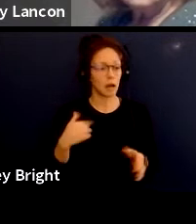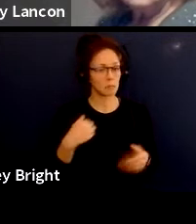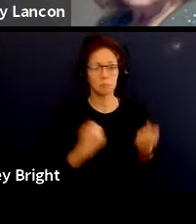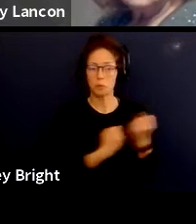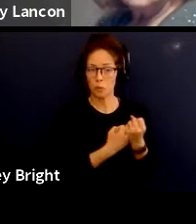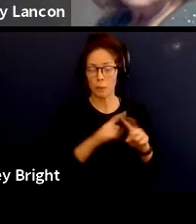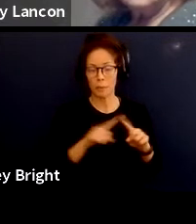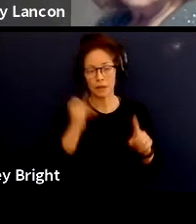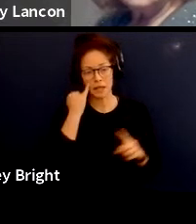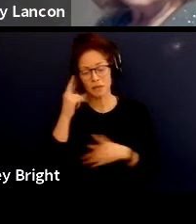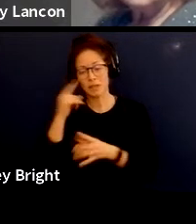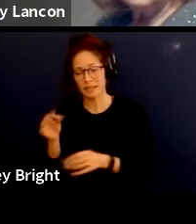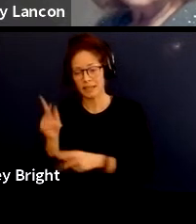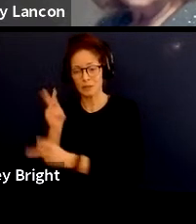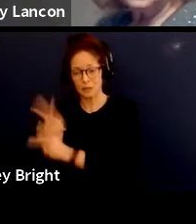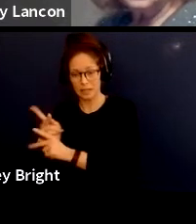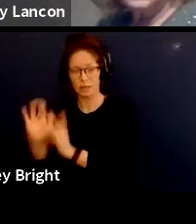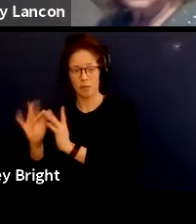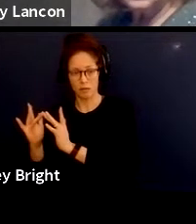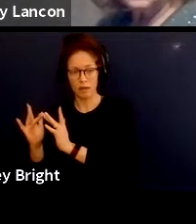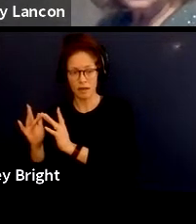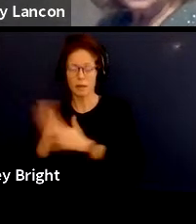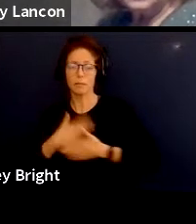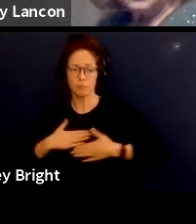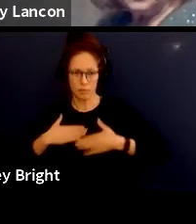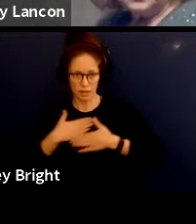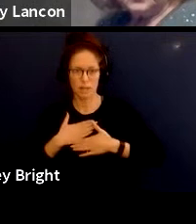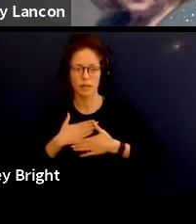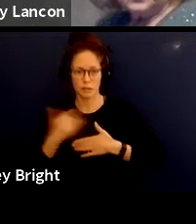stay remote. Thank you.